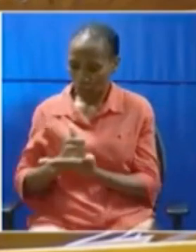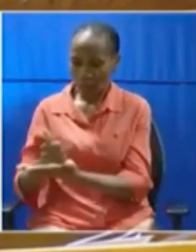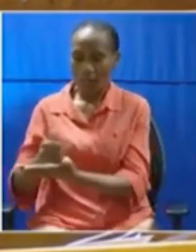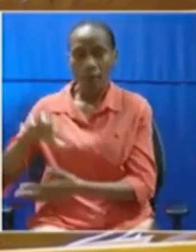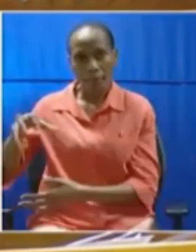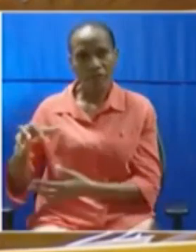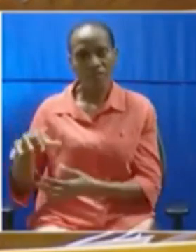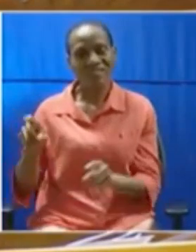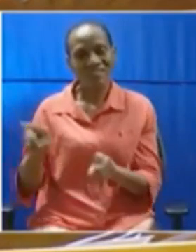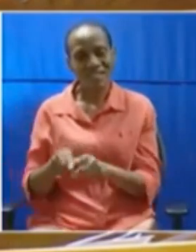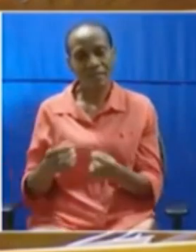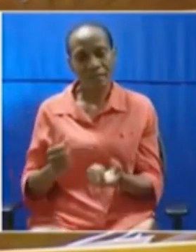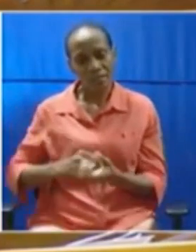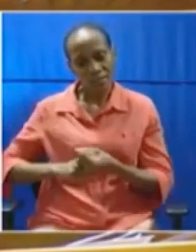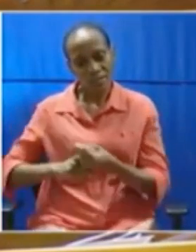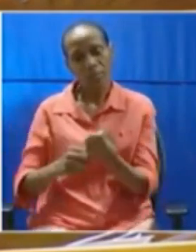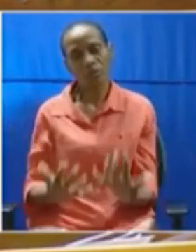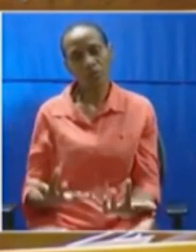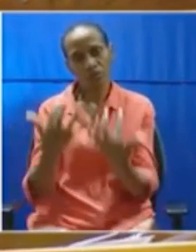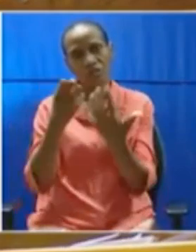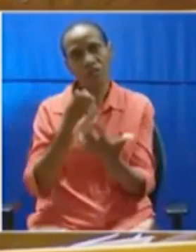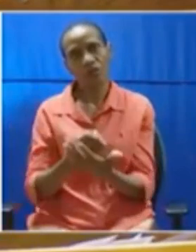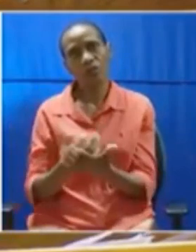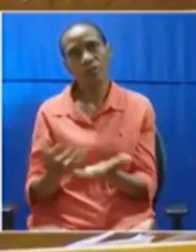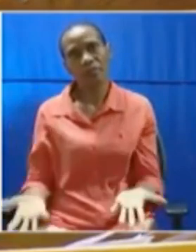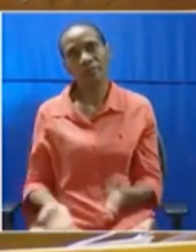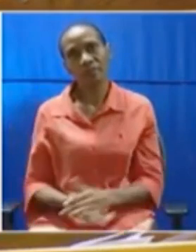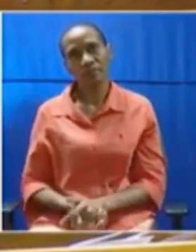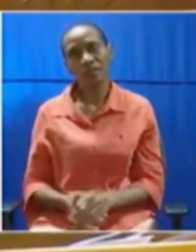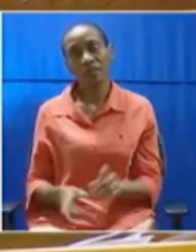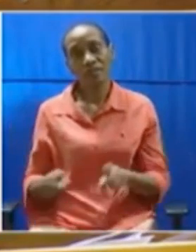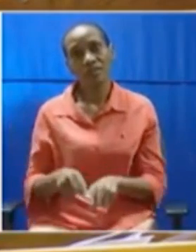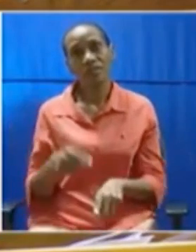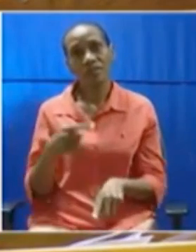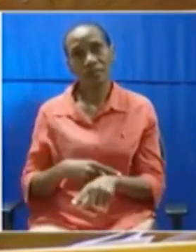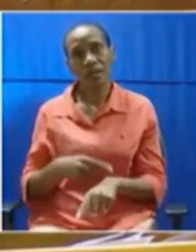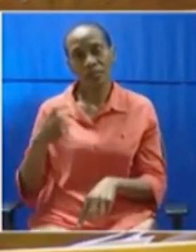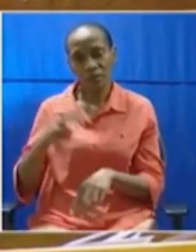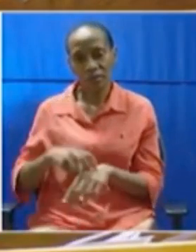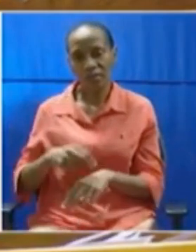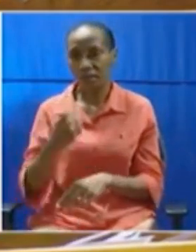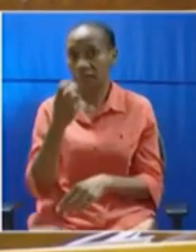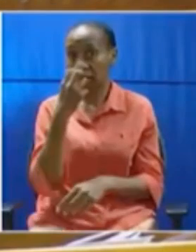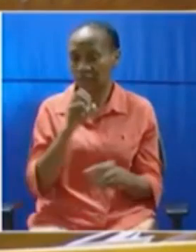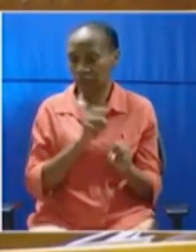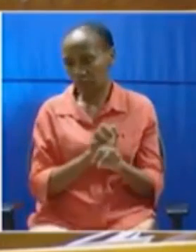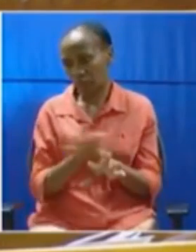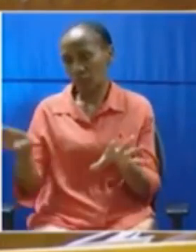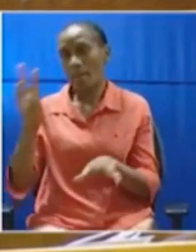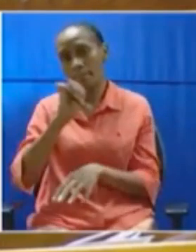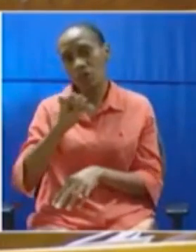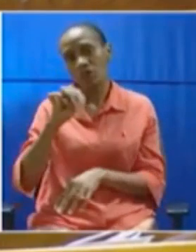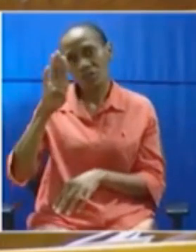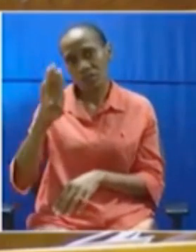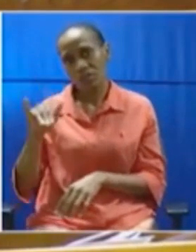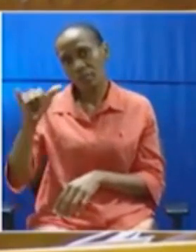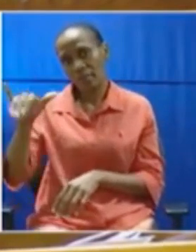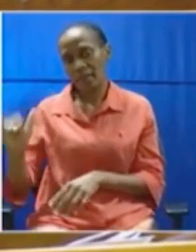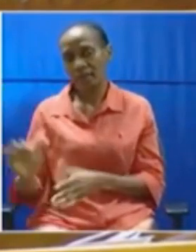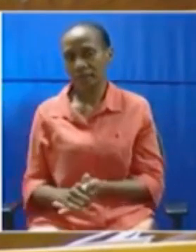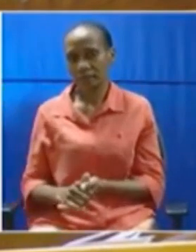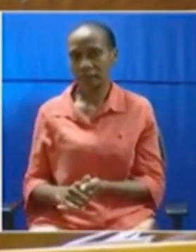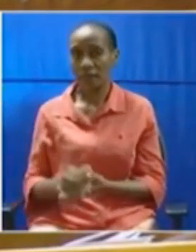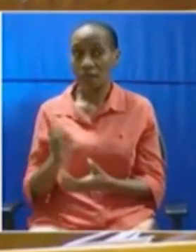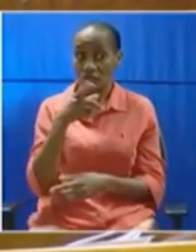the green economy, and at the same time, let's also focus on getting gas into Mossel Bay too. Mr. President, if